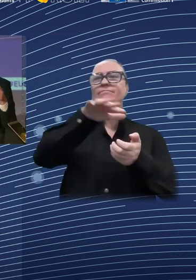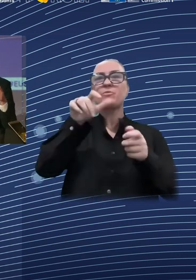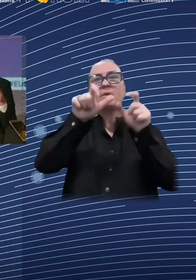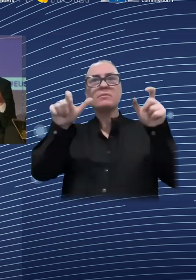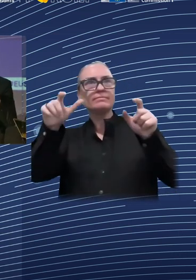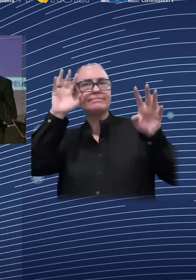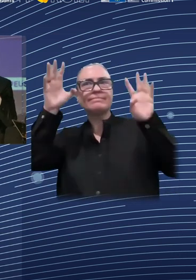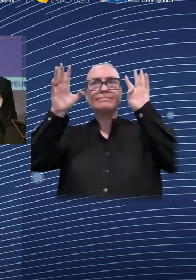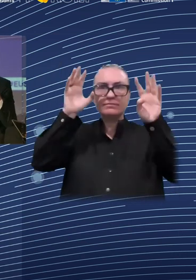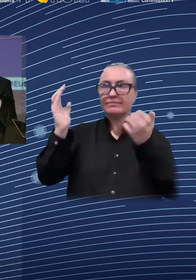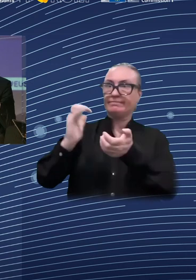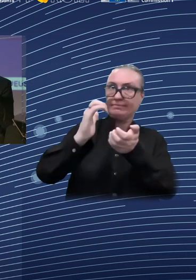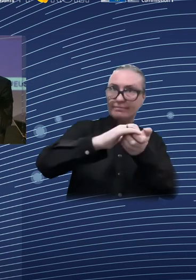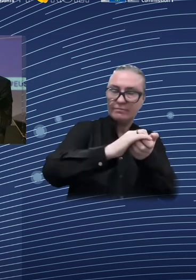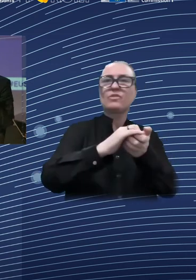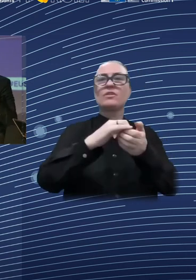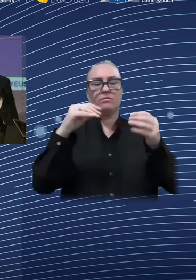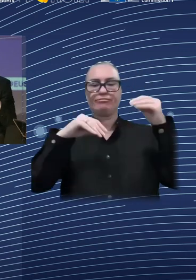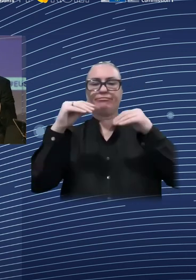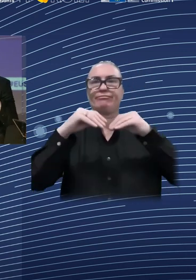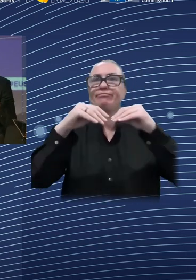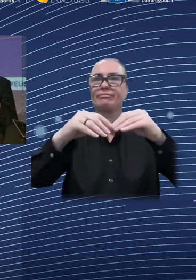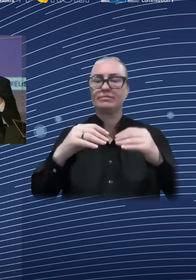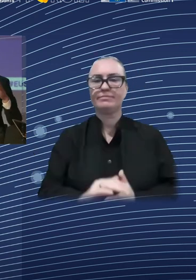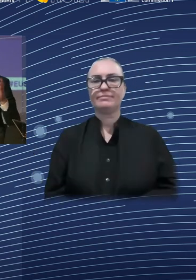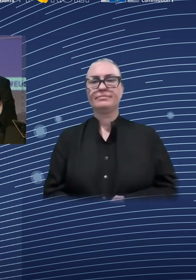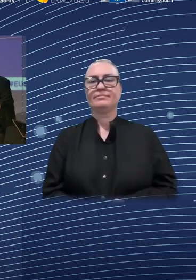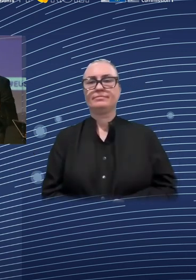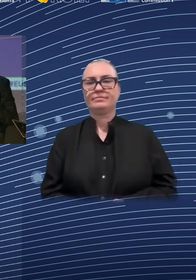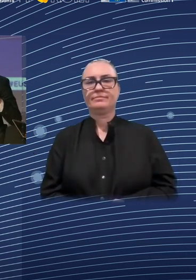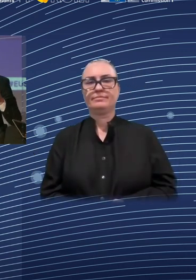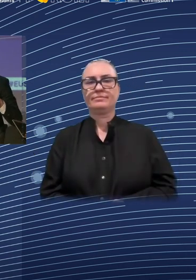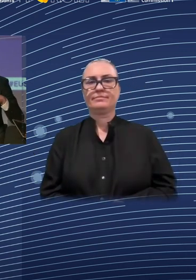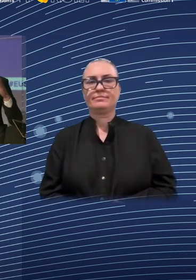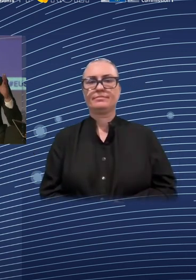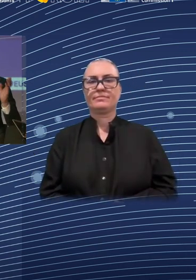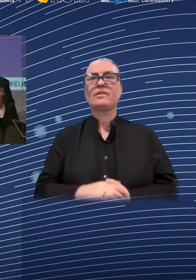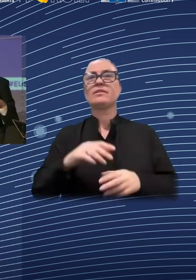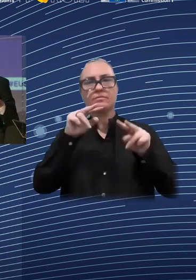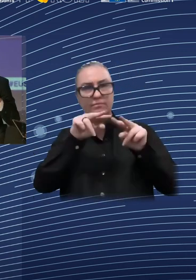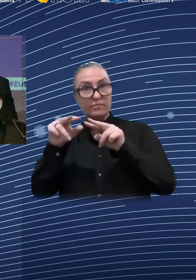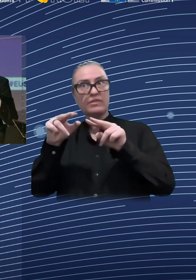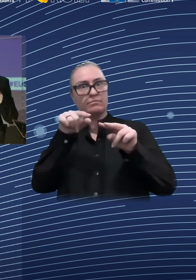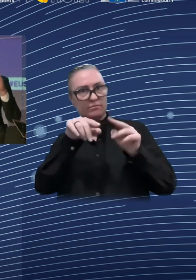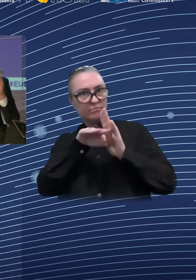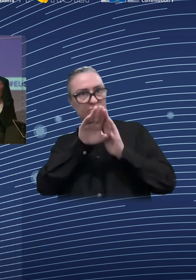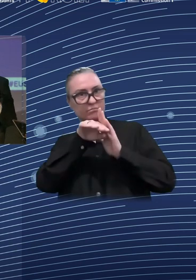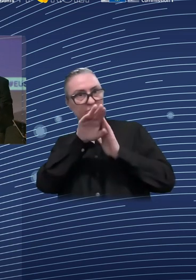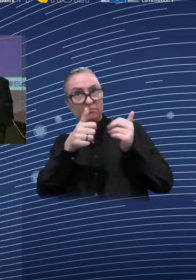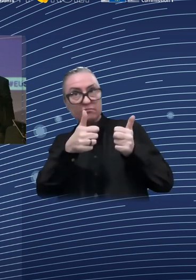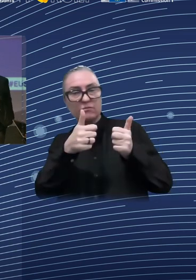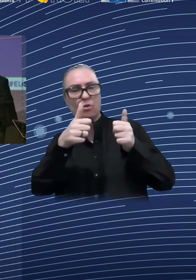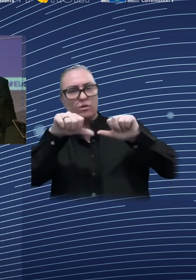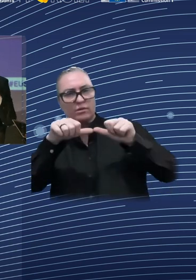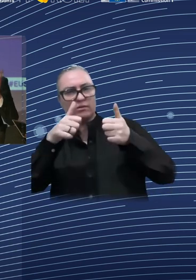it affects work in two main ways. So one is the, let's say, the migration of some work to platforms, or this debundling